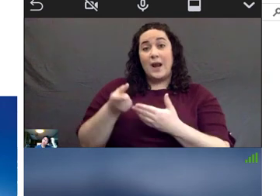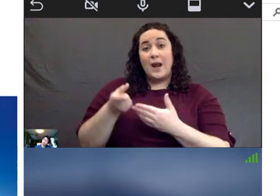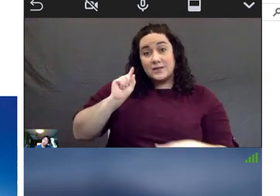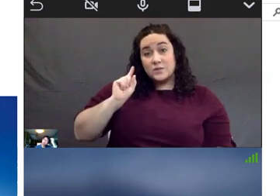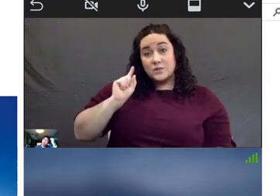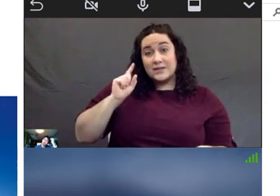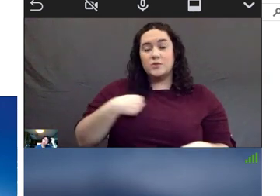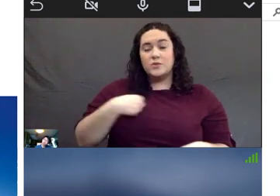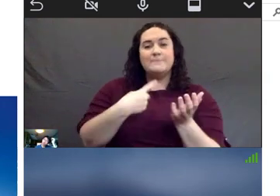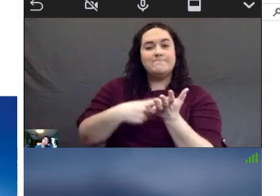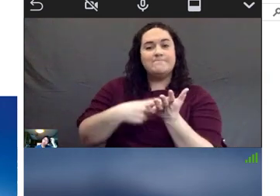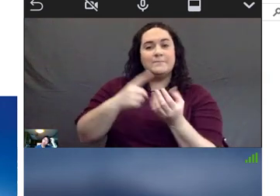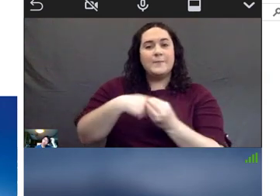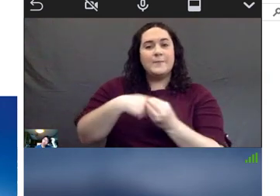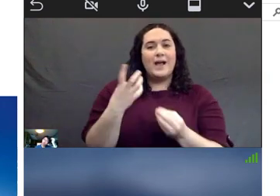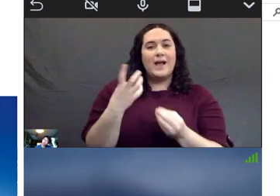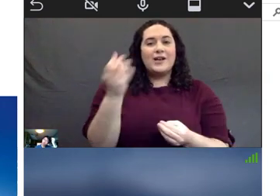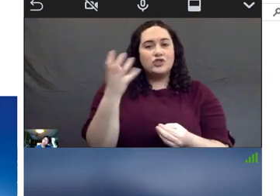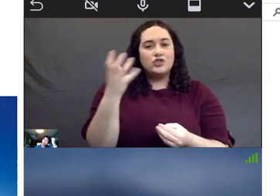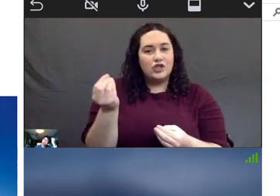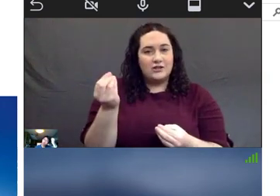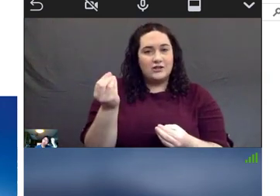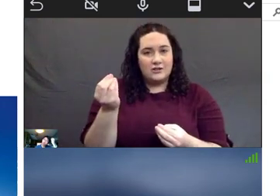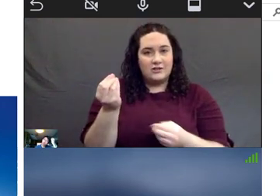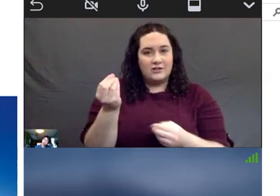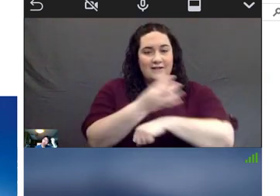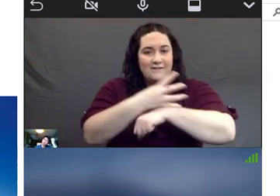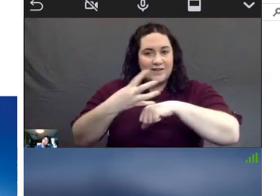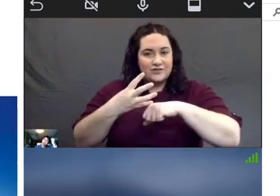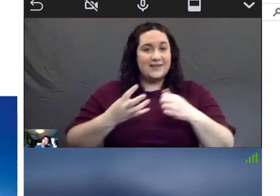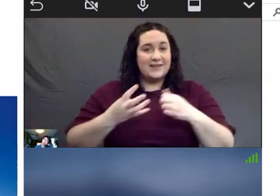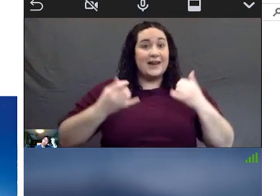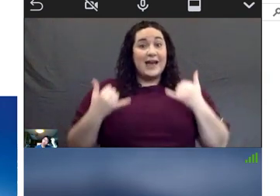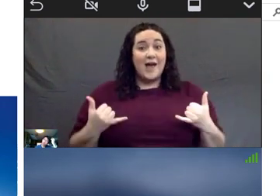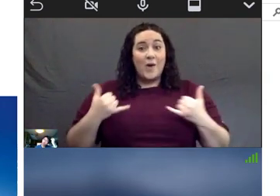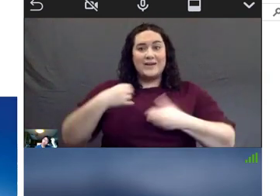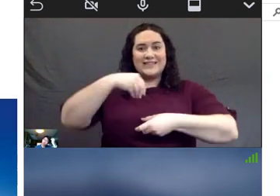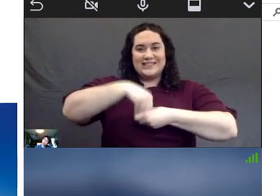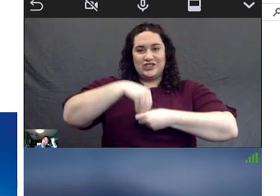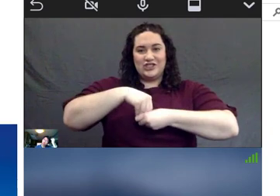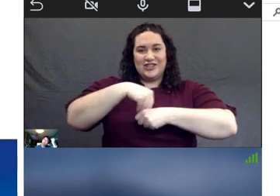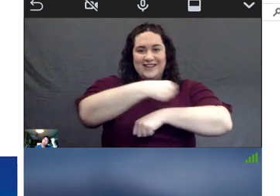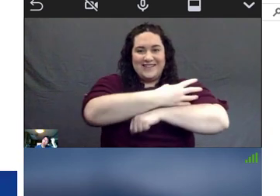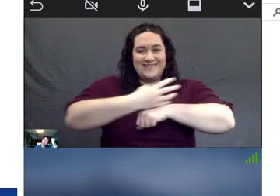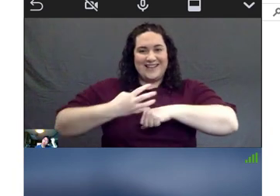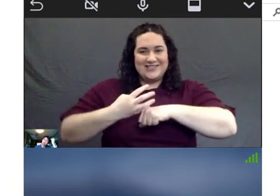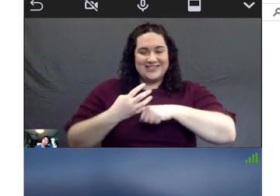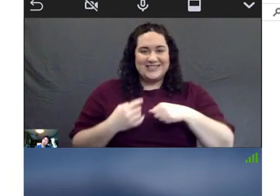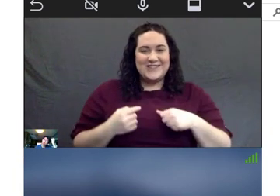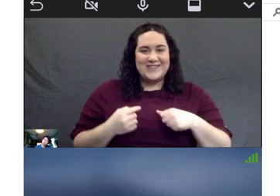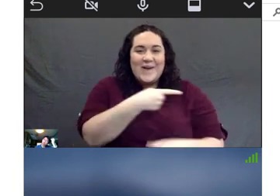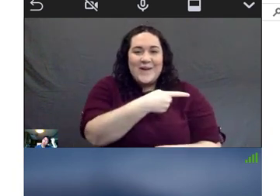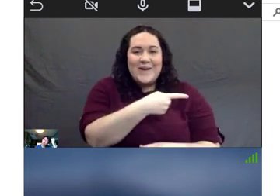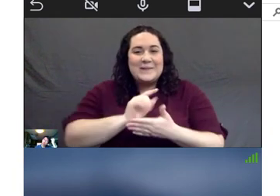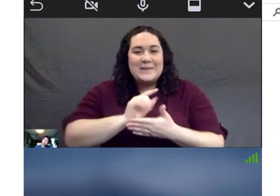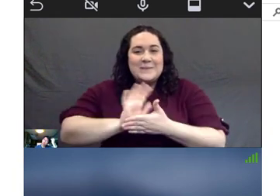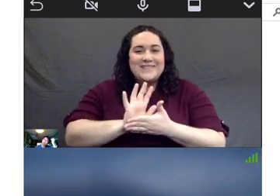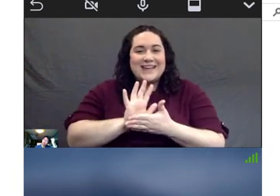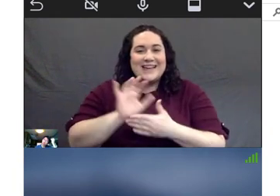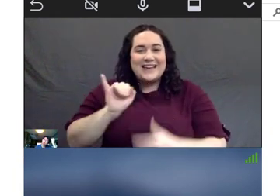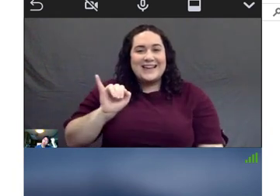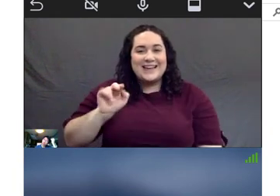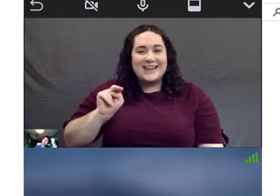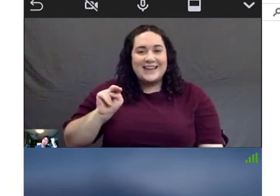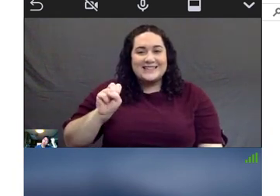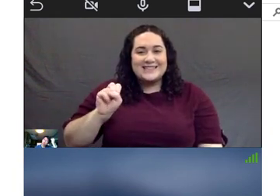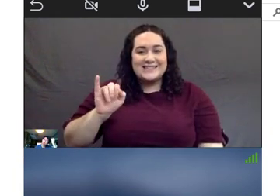movie Inside Out, right? Because we're talking about what happens on the inside, right? So this is a great movie. Some debate, depending on who you talk to,